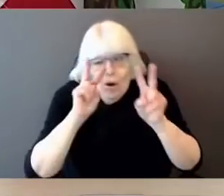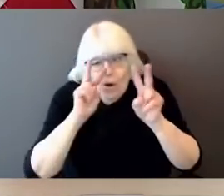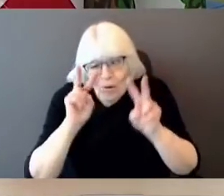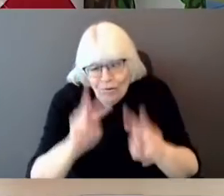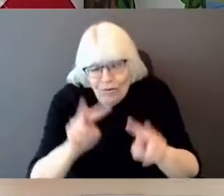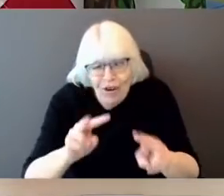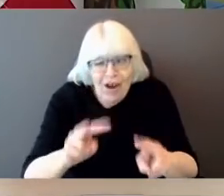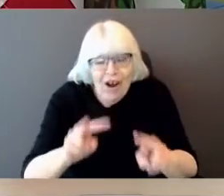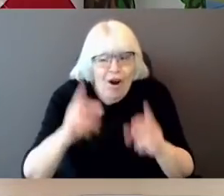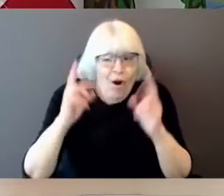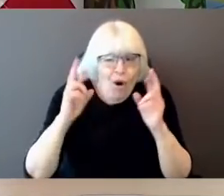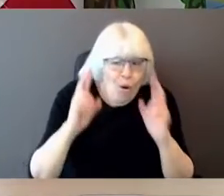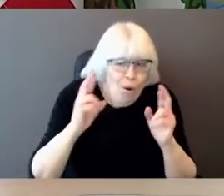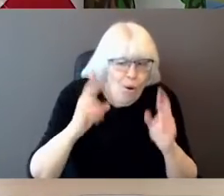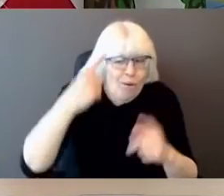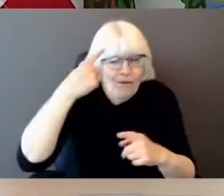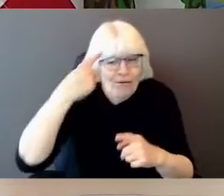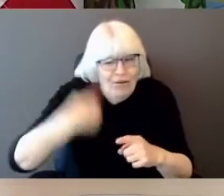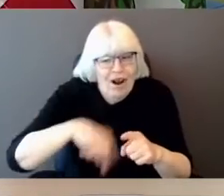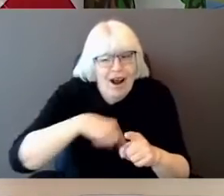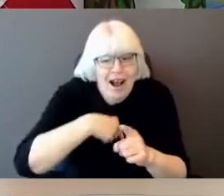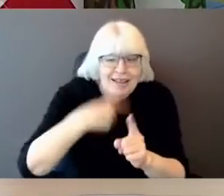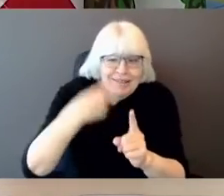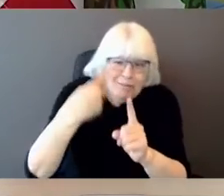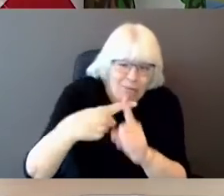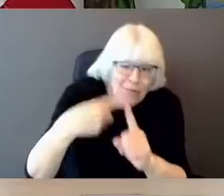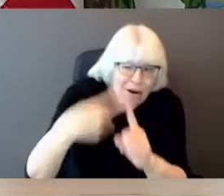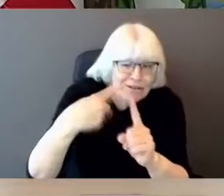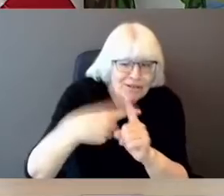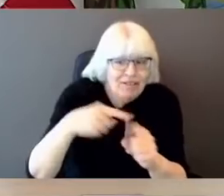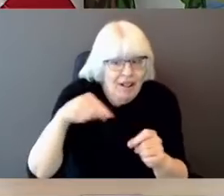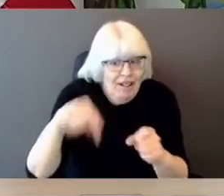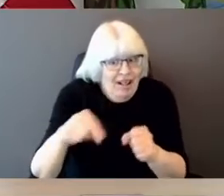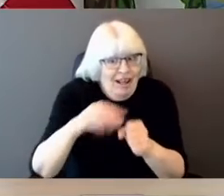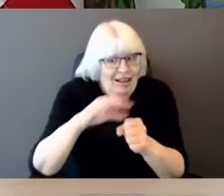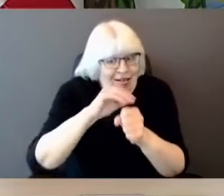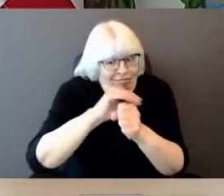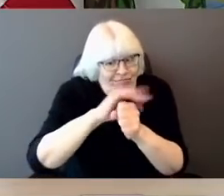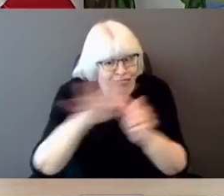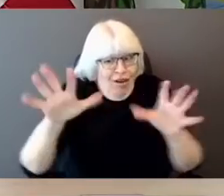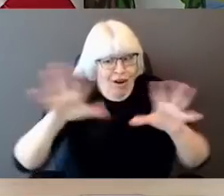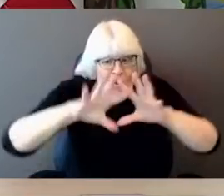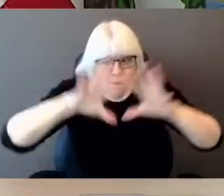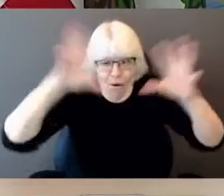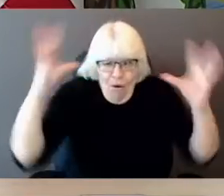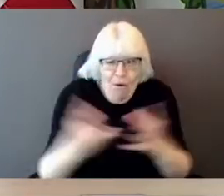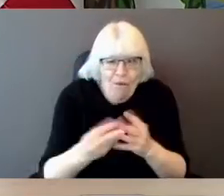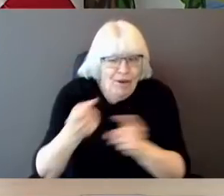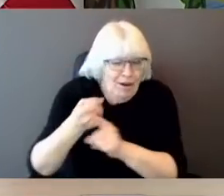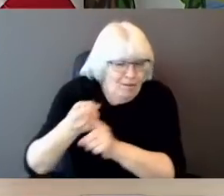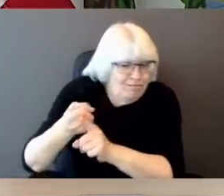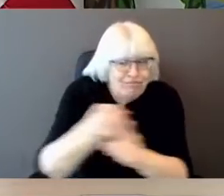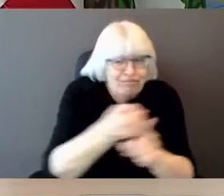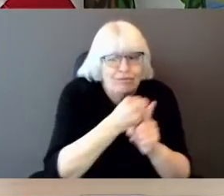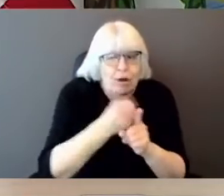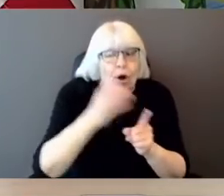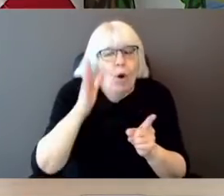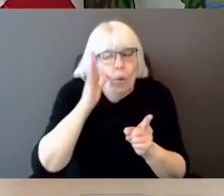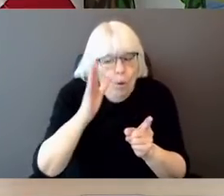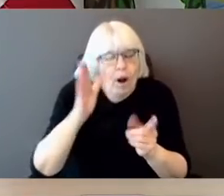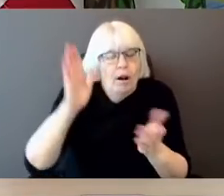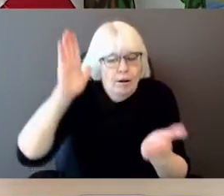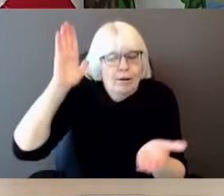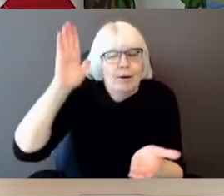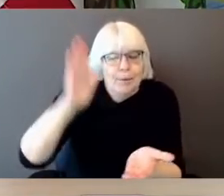COVID-19 as an endemic disease, meaning it will remain part of what is circulating in our